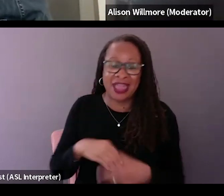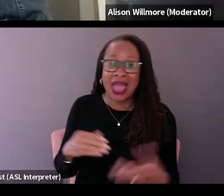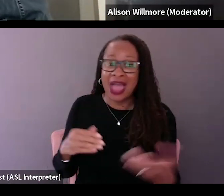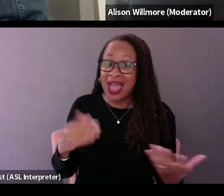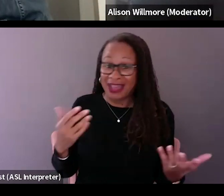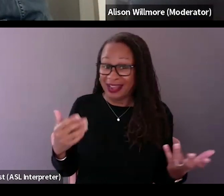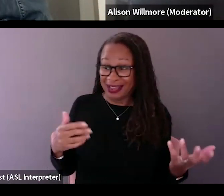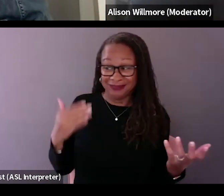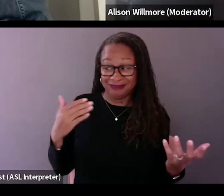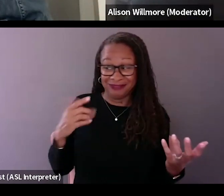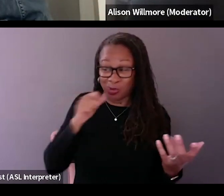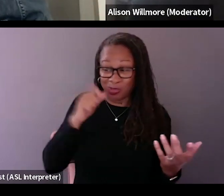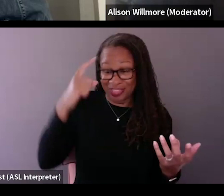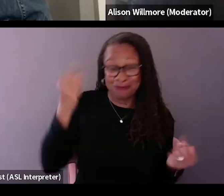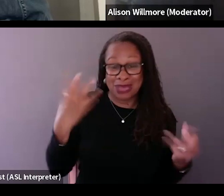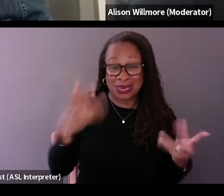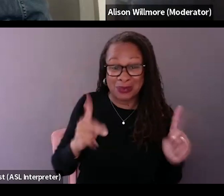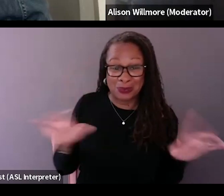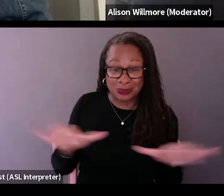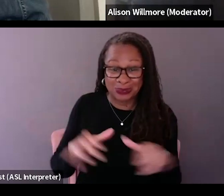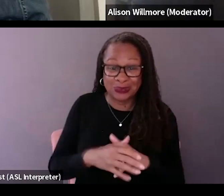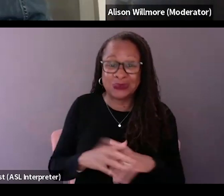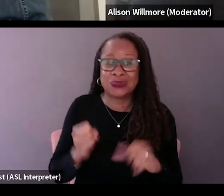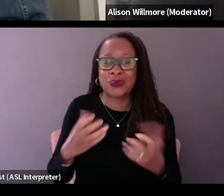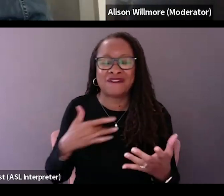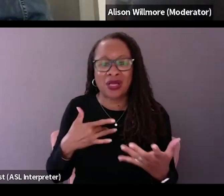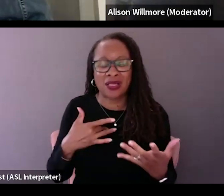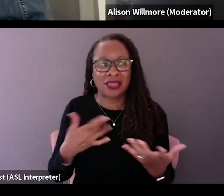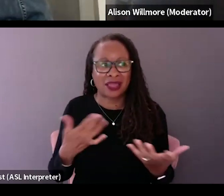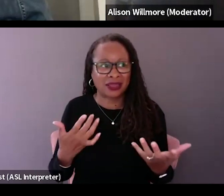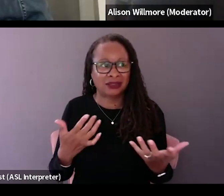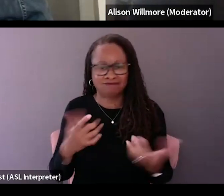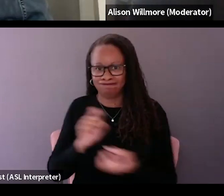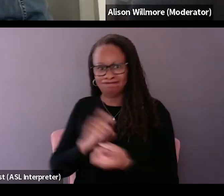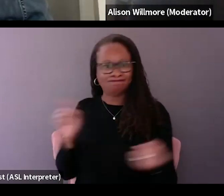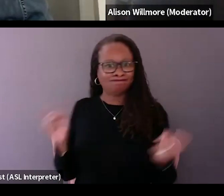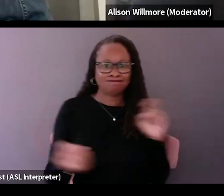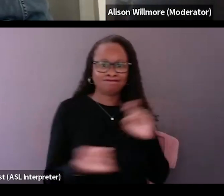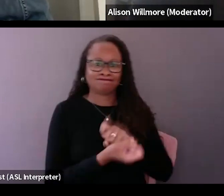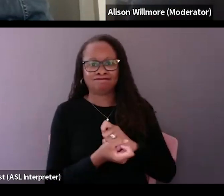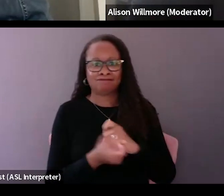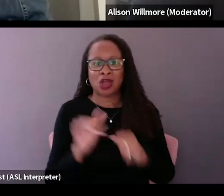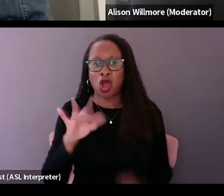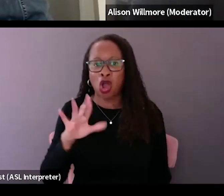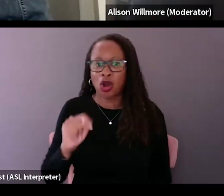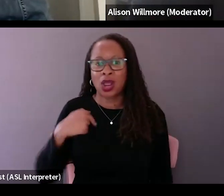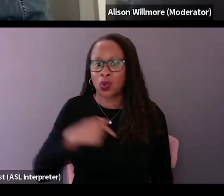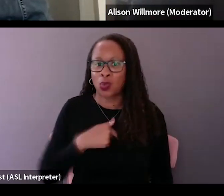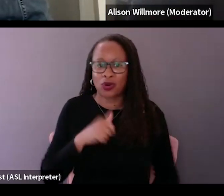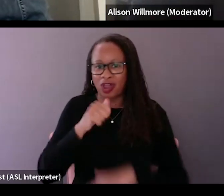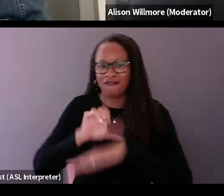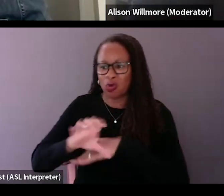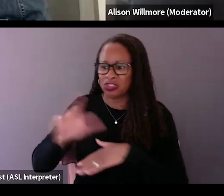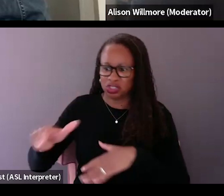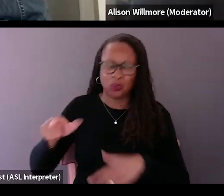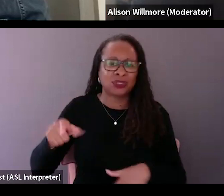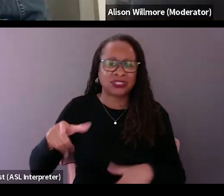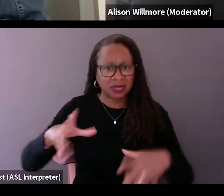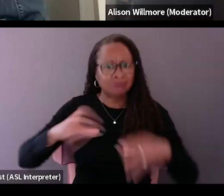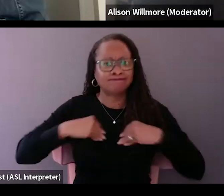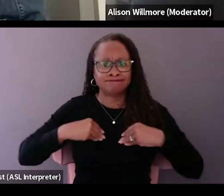redemptive arc that we weren't forcing, that she was taking on her own terms, success or failure, that we